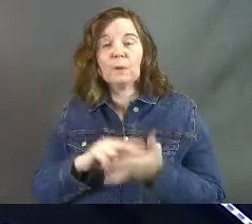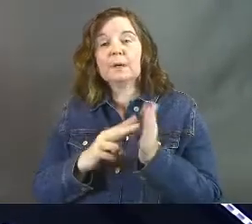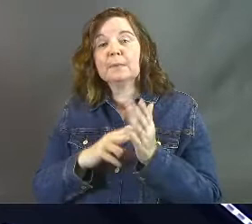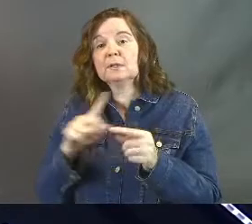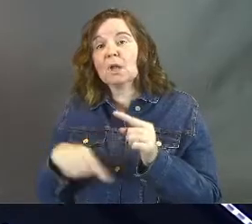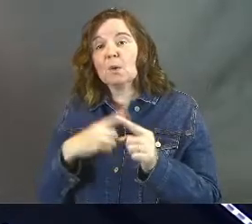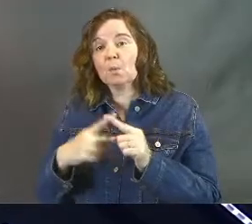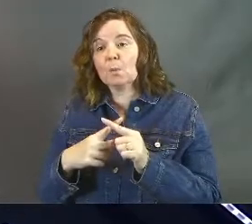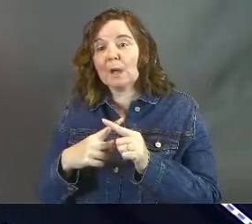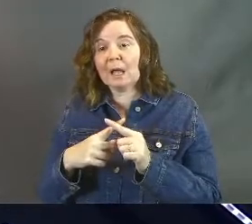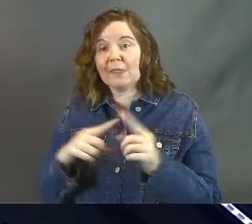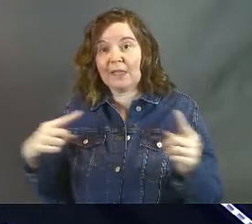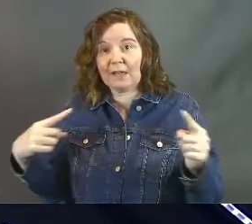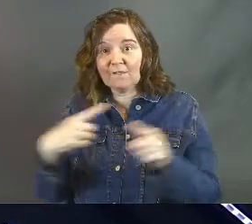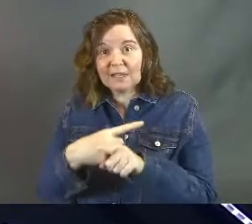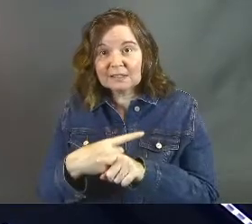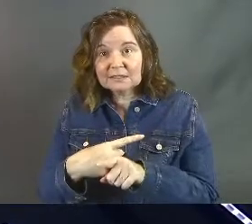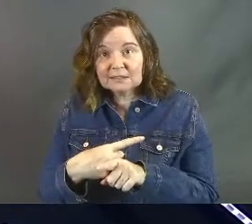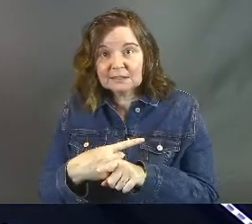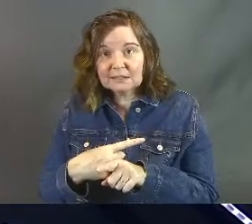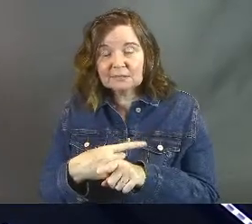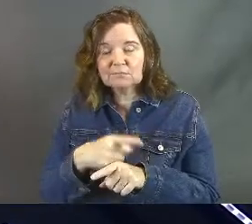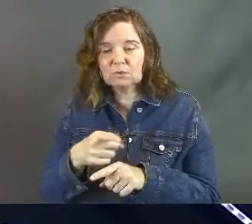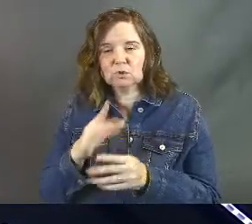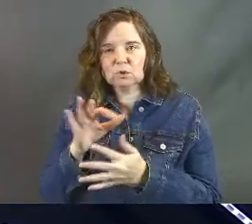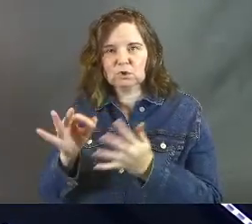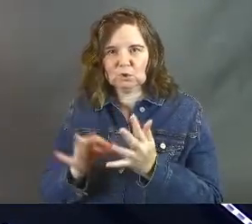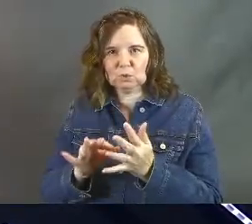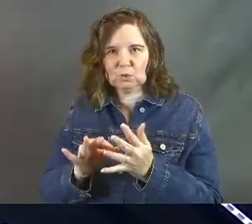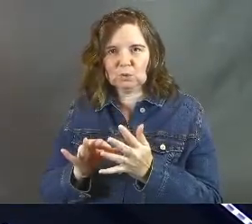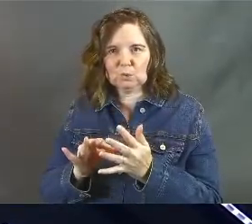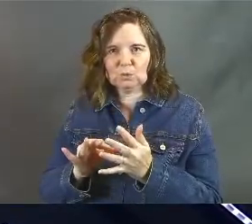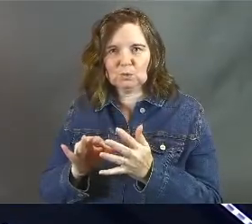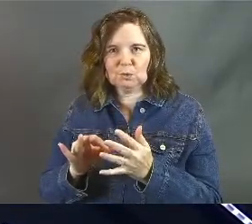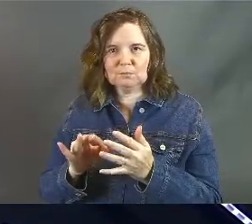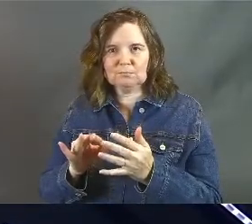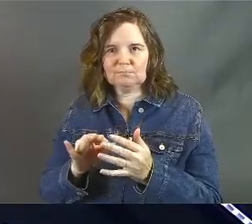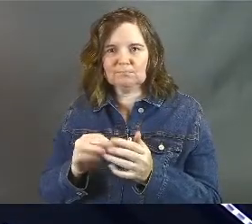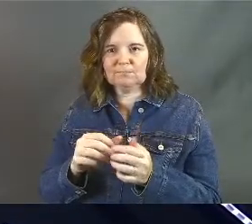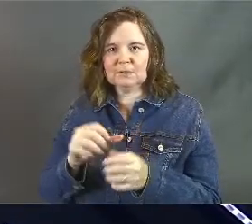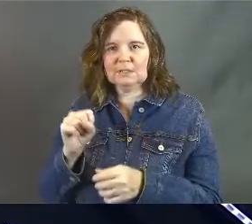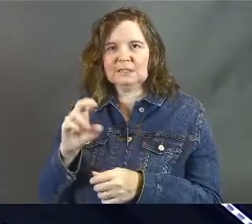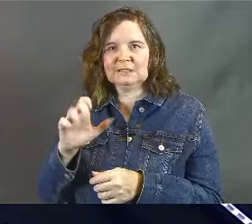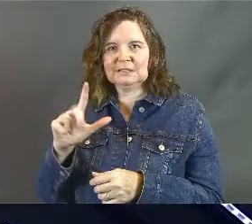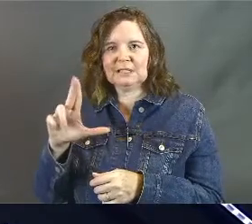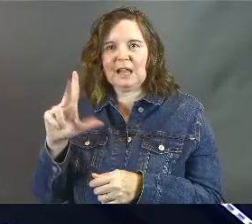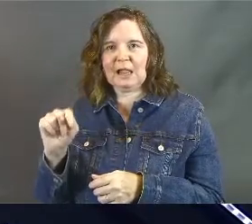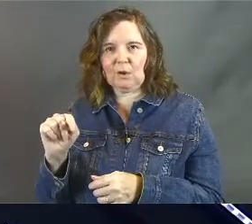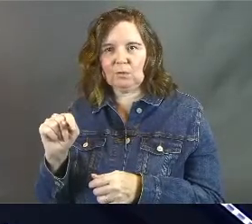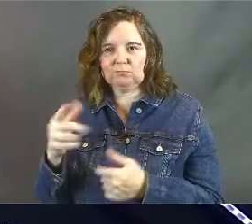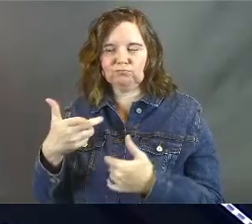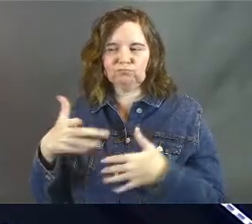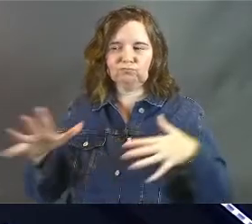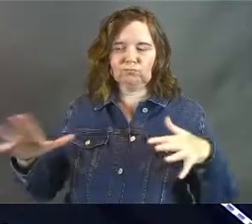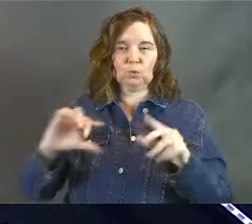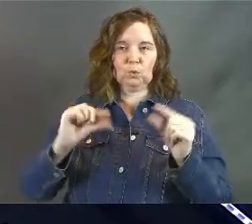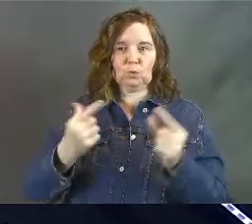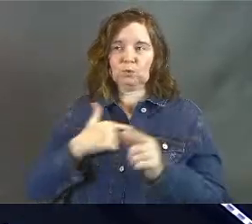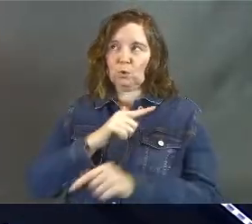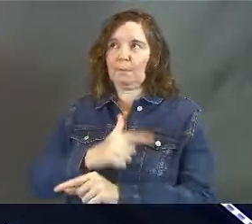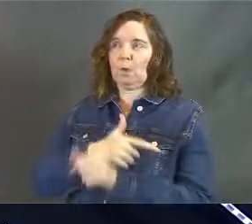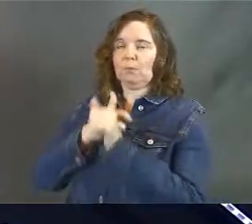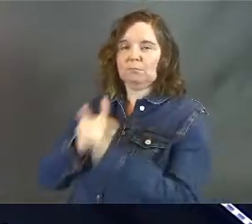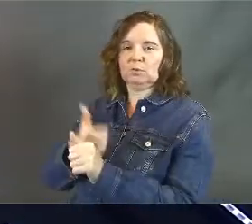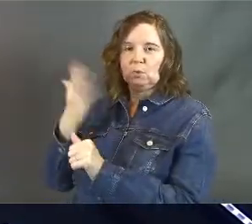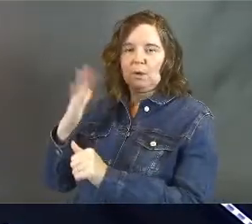means whenever they conflict, you choose to be a sellout to your group so that you can be loyal to God.